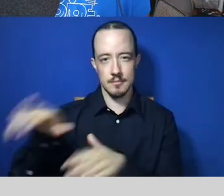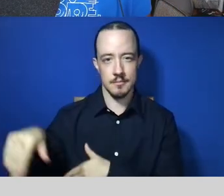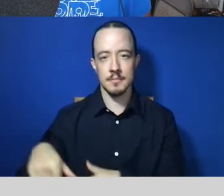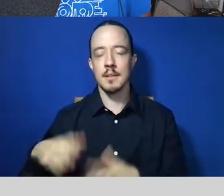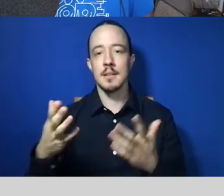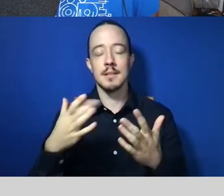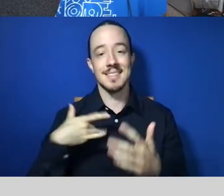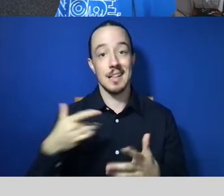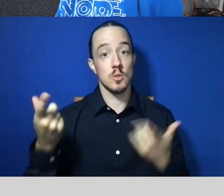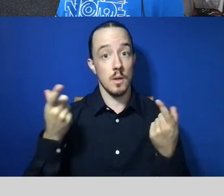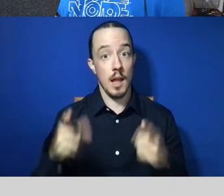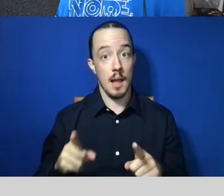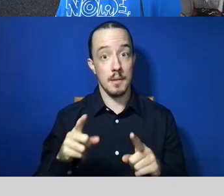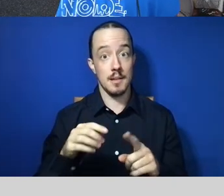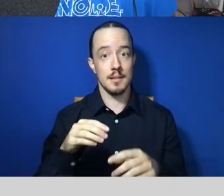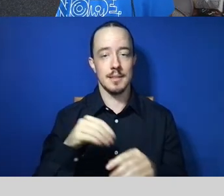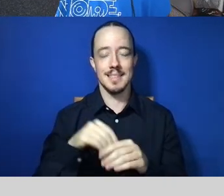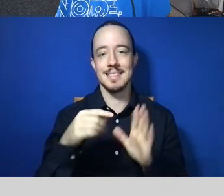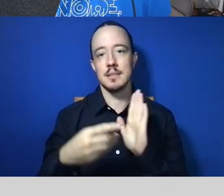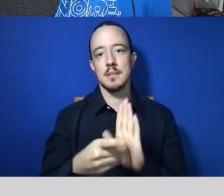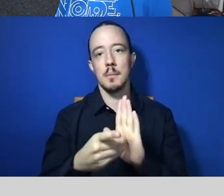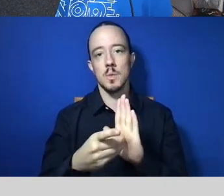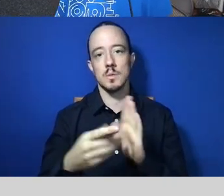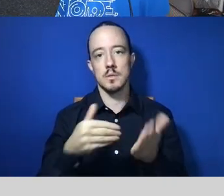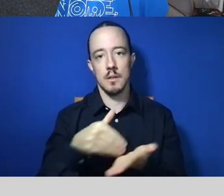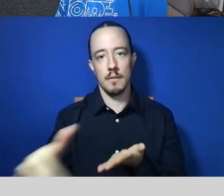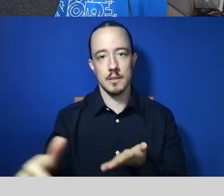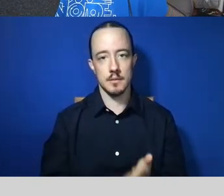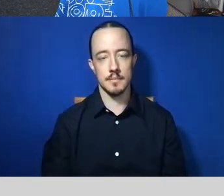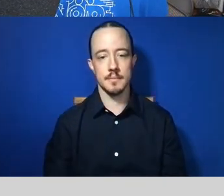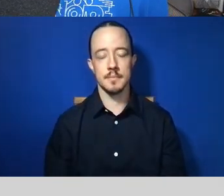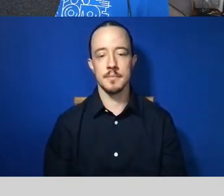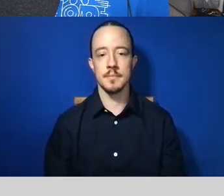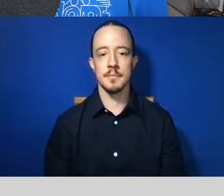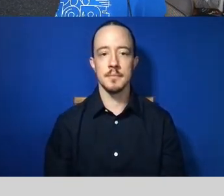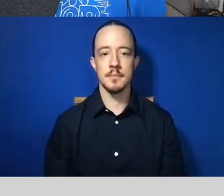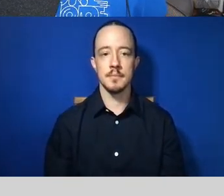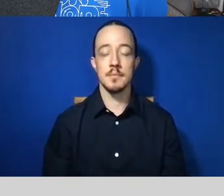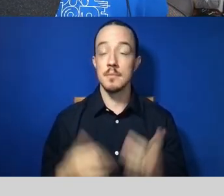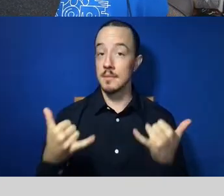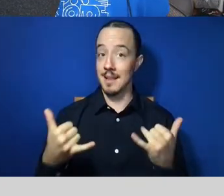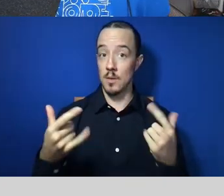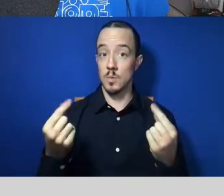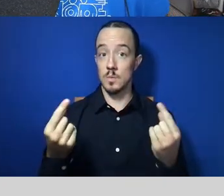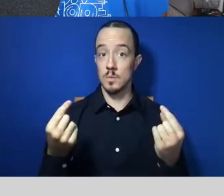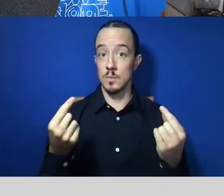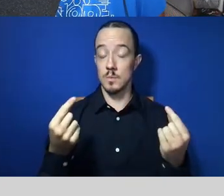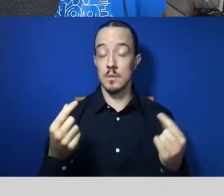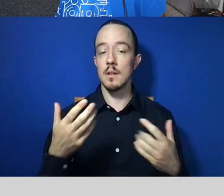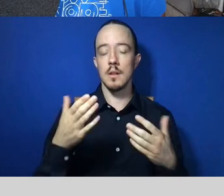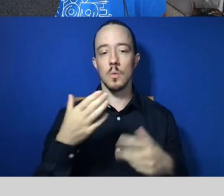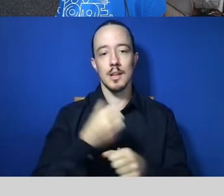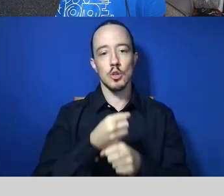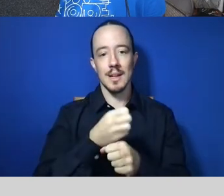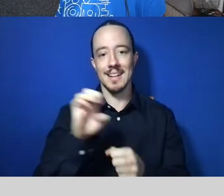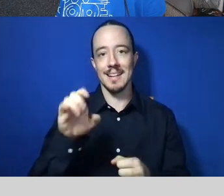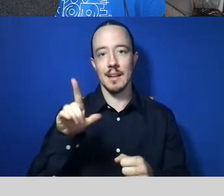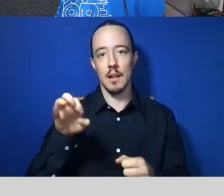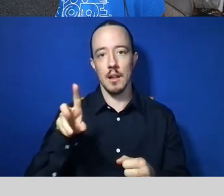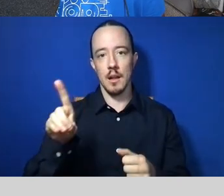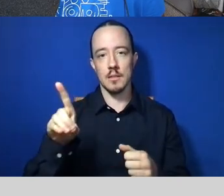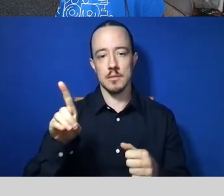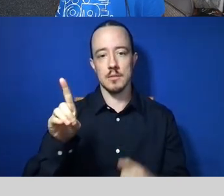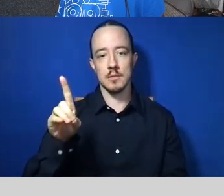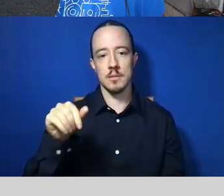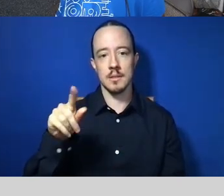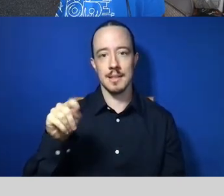remove those flags. That tends to happen in demos a lot. But now what we can do is we can actually create